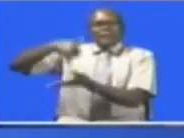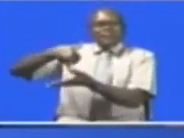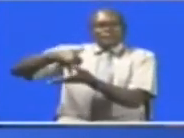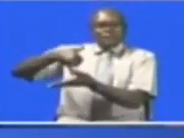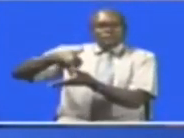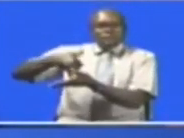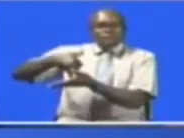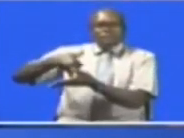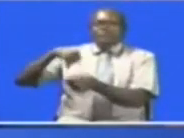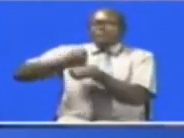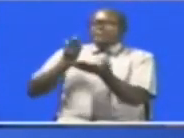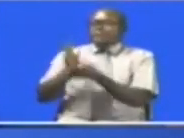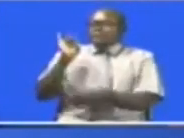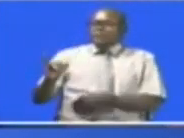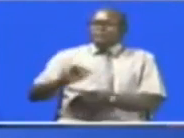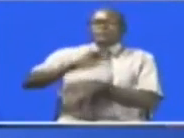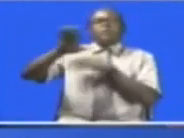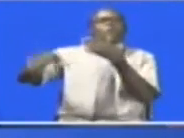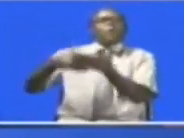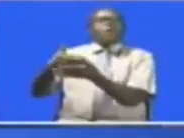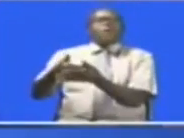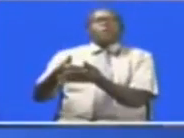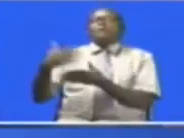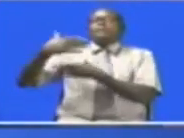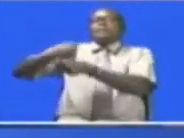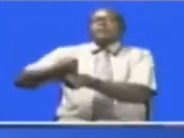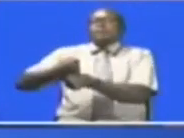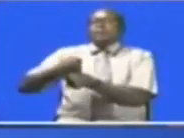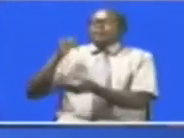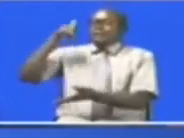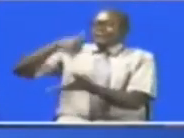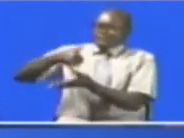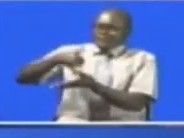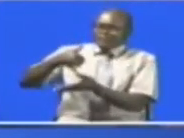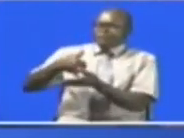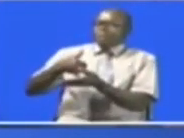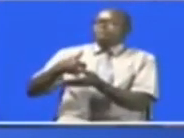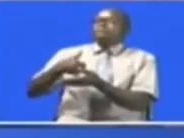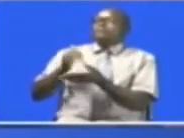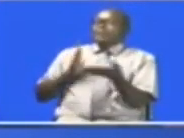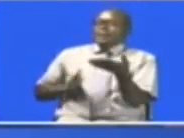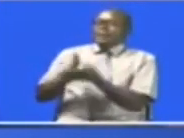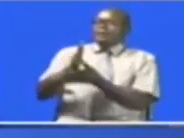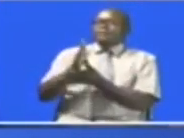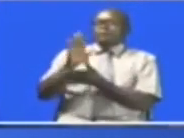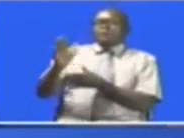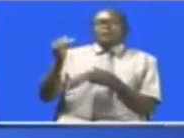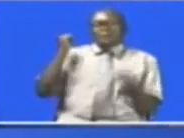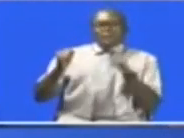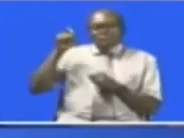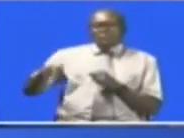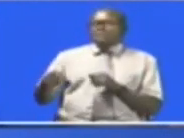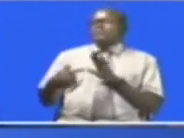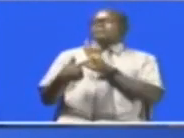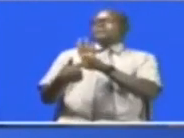and make sure that all the stakeholders, including the rights of an athlete, should be